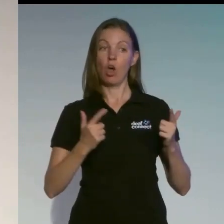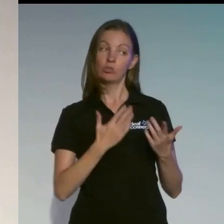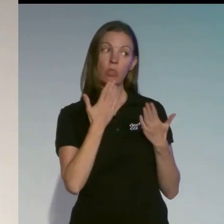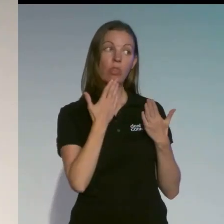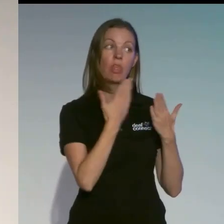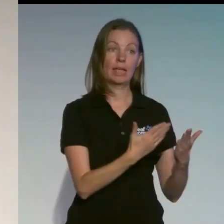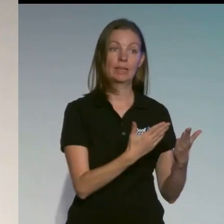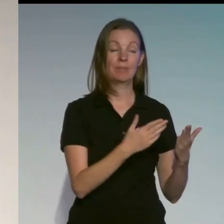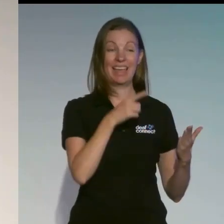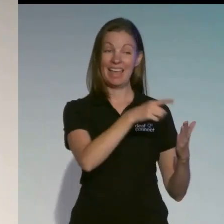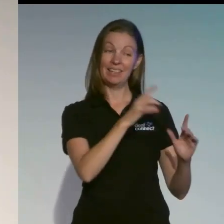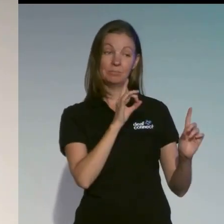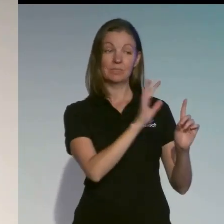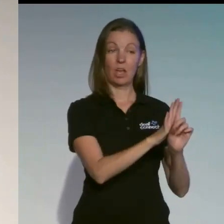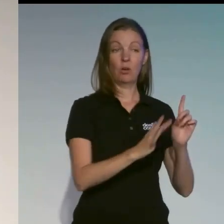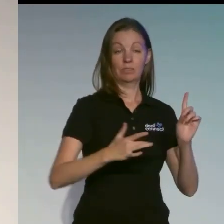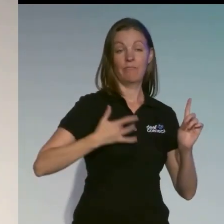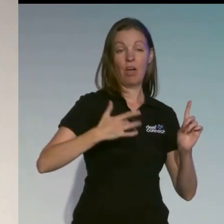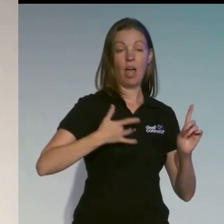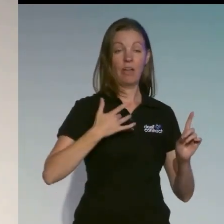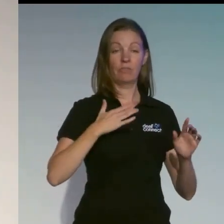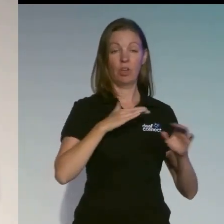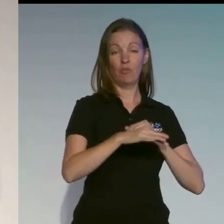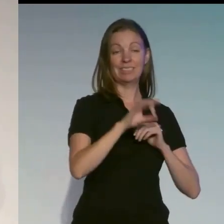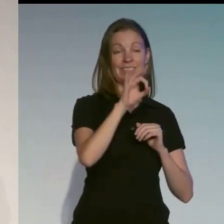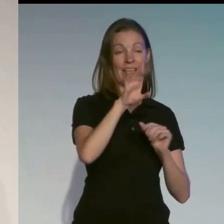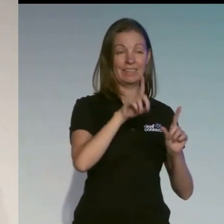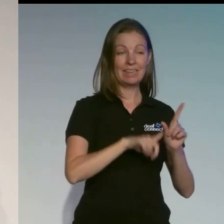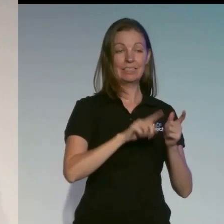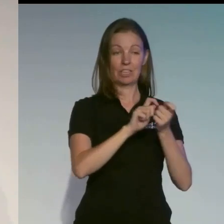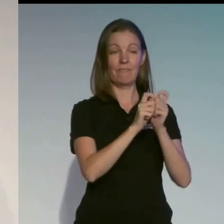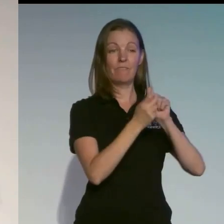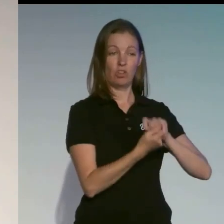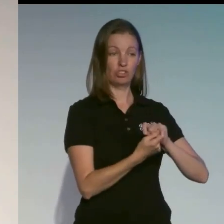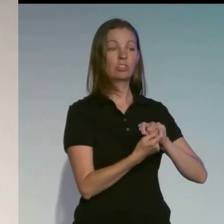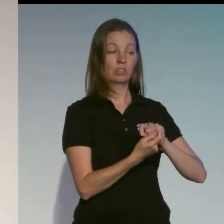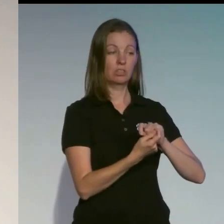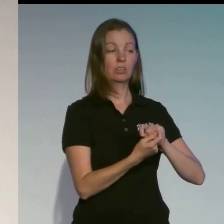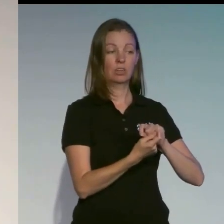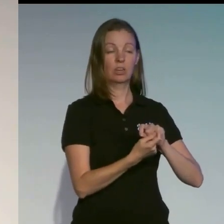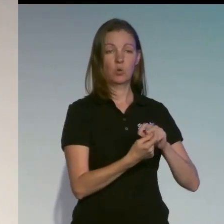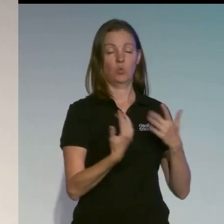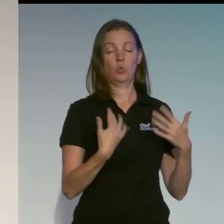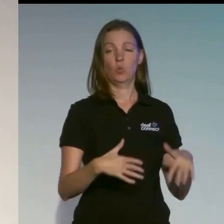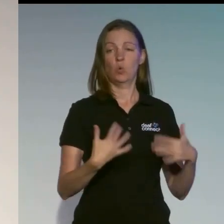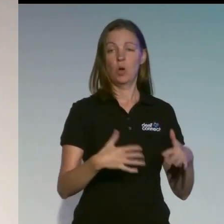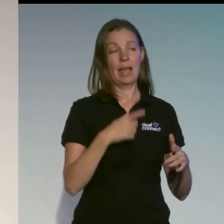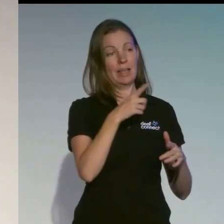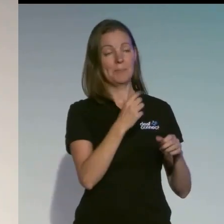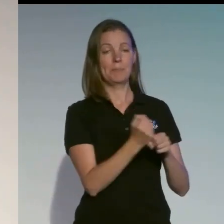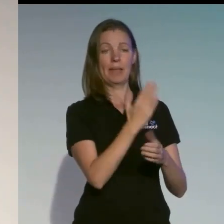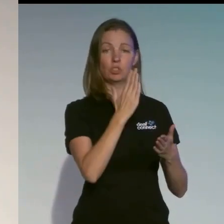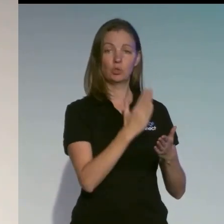of 10 years of conversion practices and has worked with other survivors and to ensure a survivor-led approach